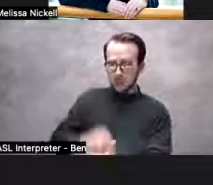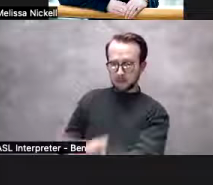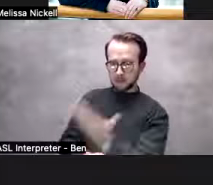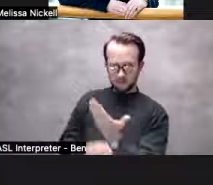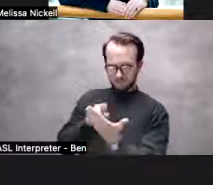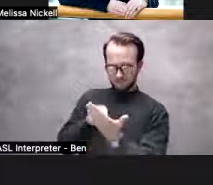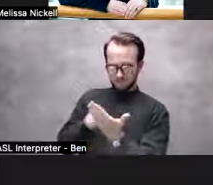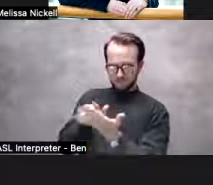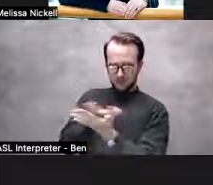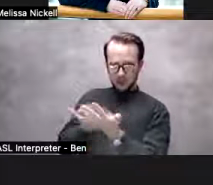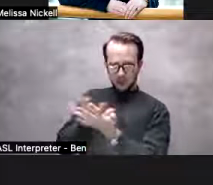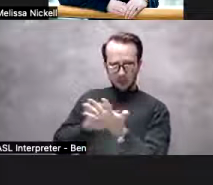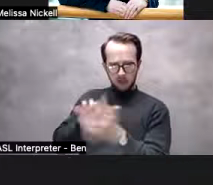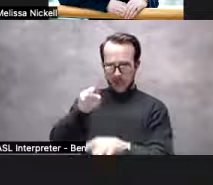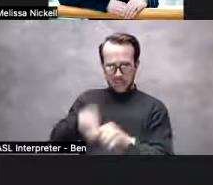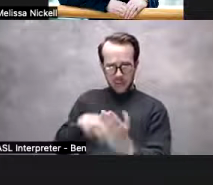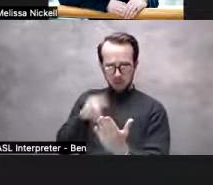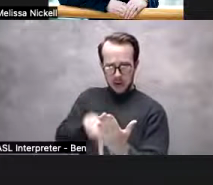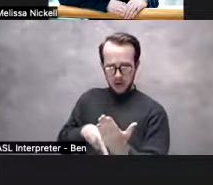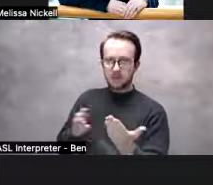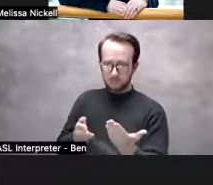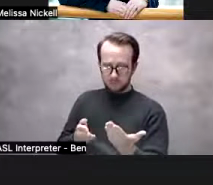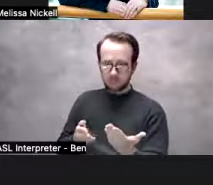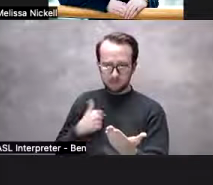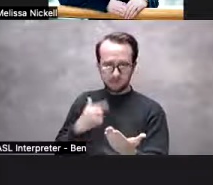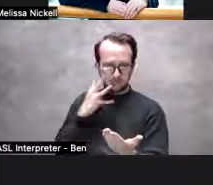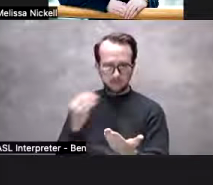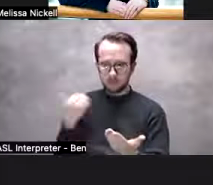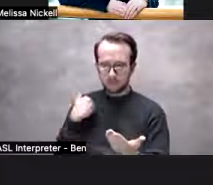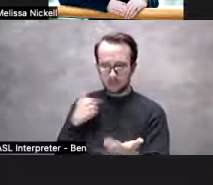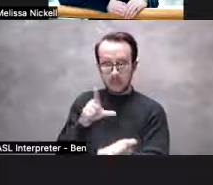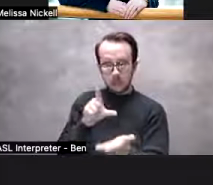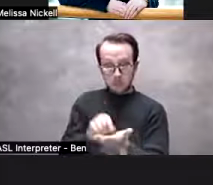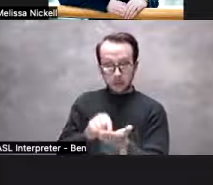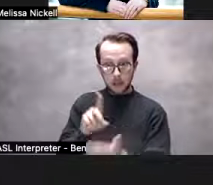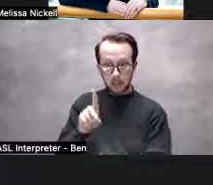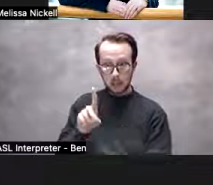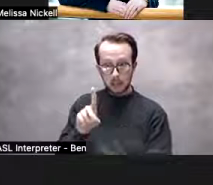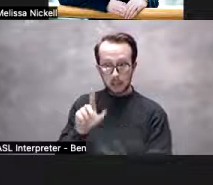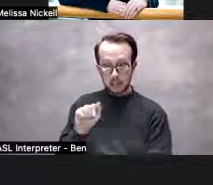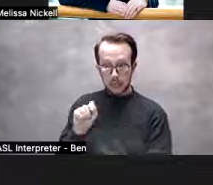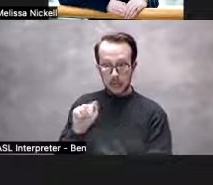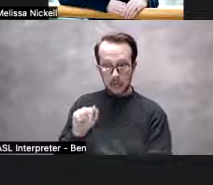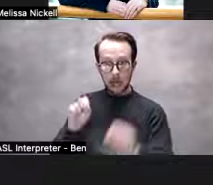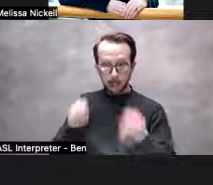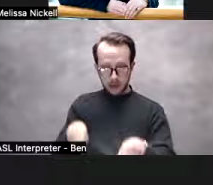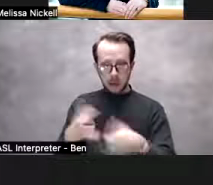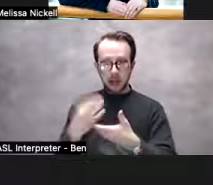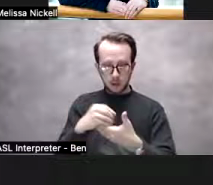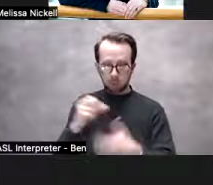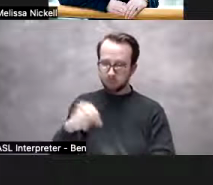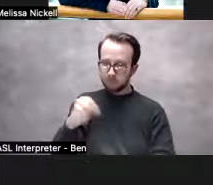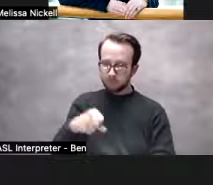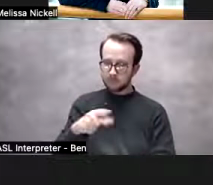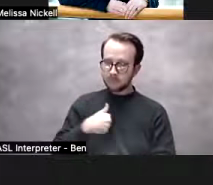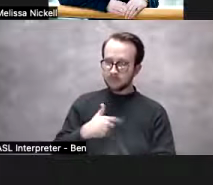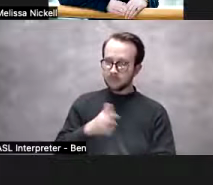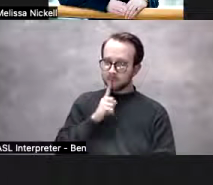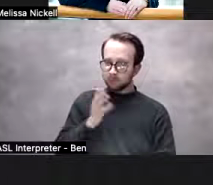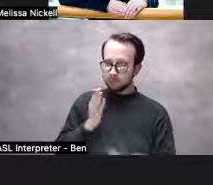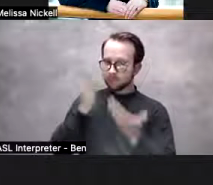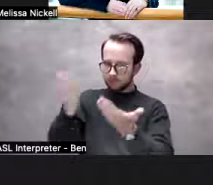grant application. Now, published data can be included, okay? And I would recommend, even though